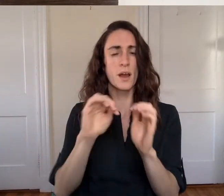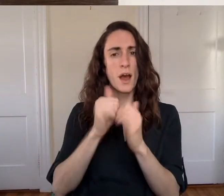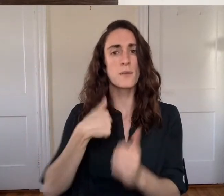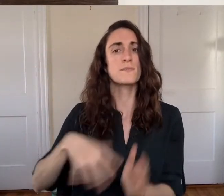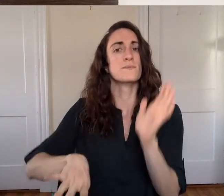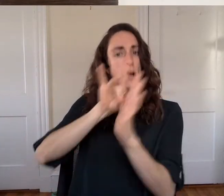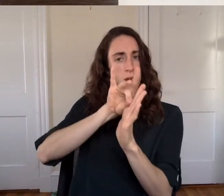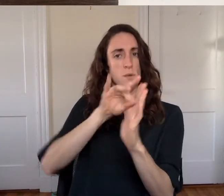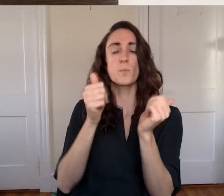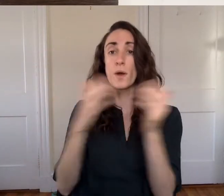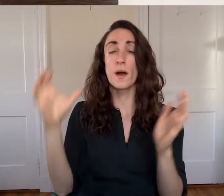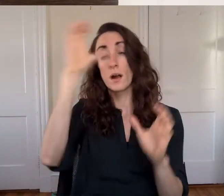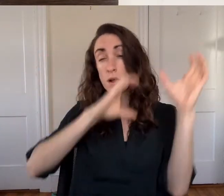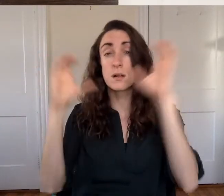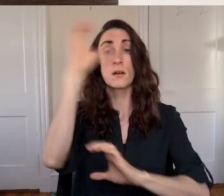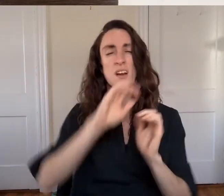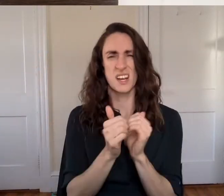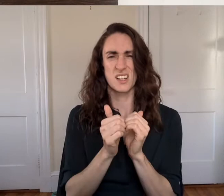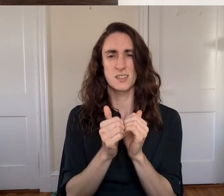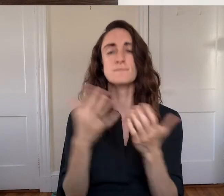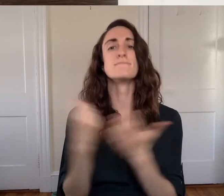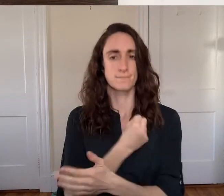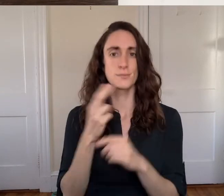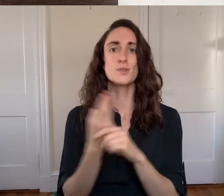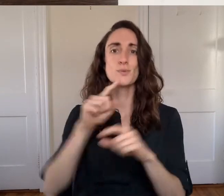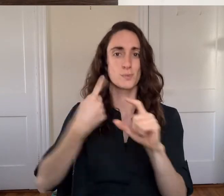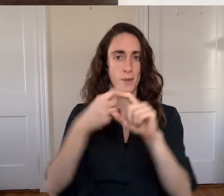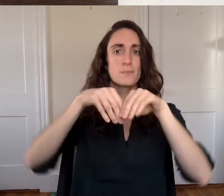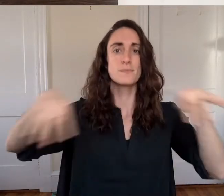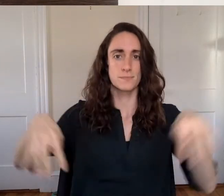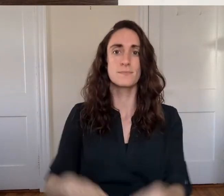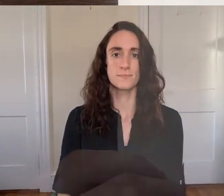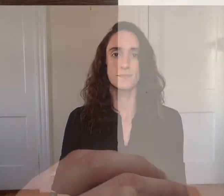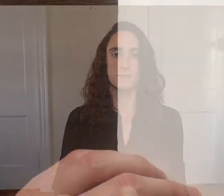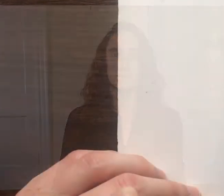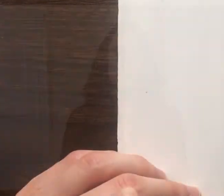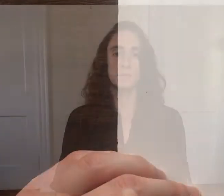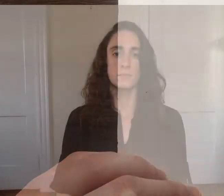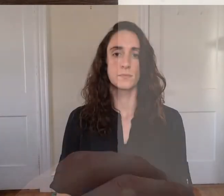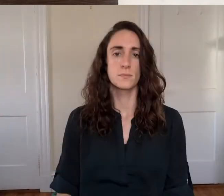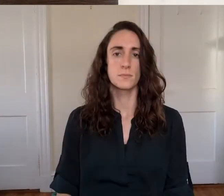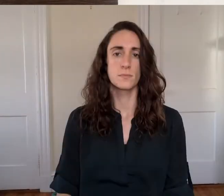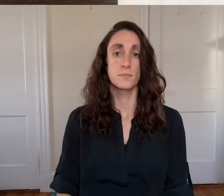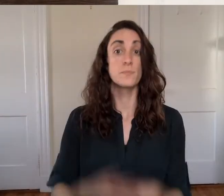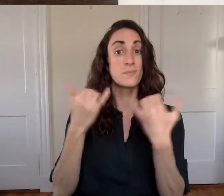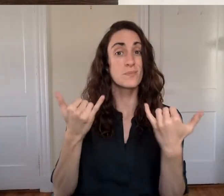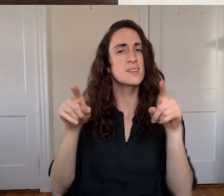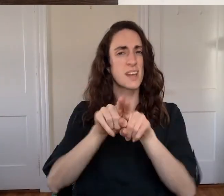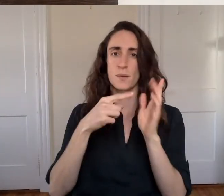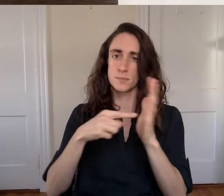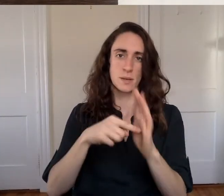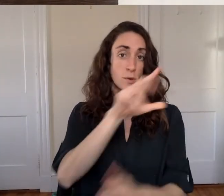common multiple? Really, it's much easier to use prime factorization to quickly identify the least common multiple.